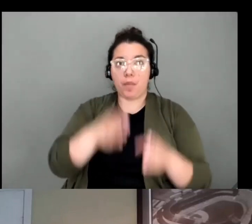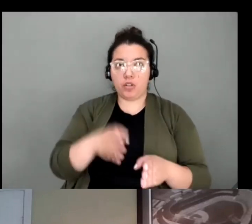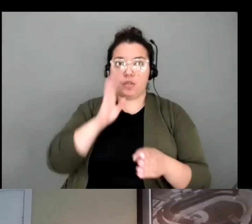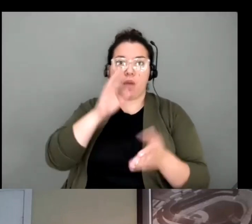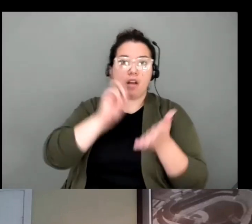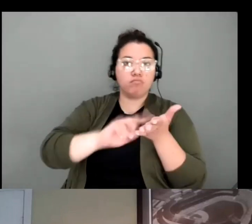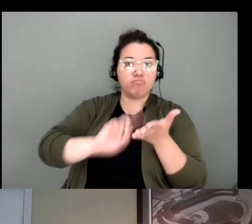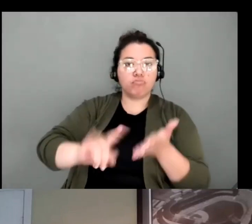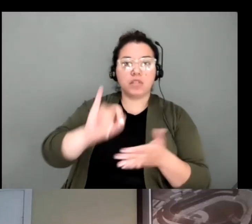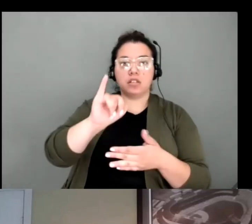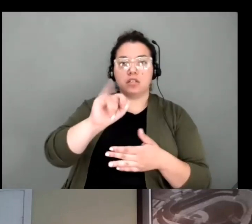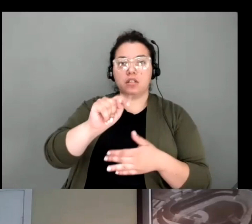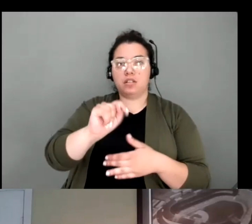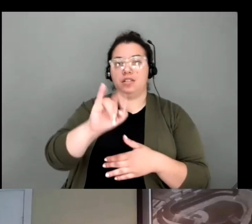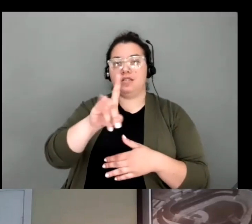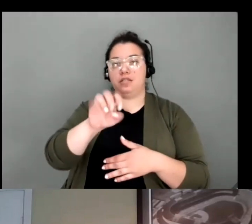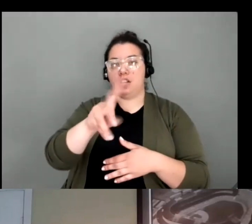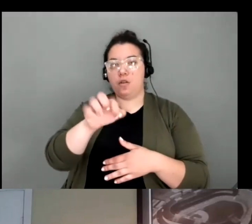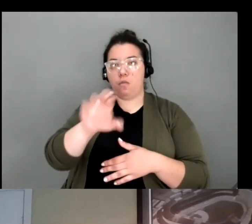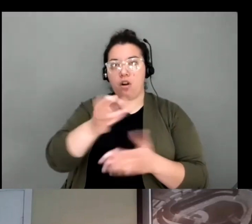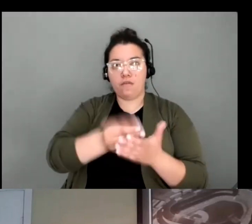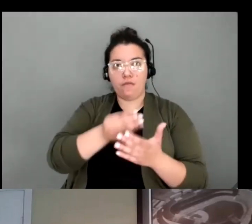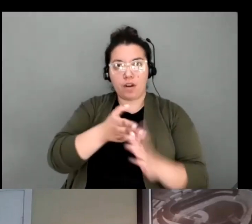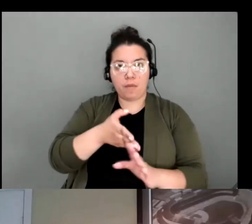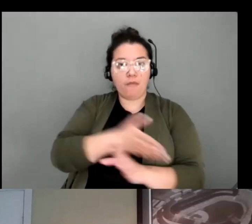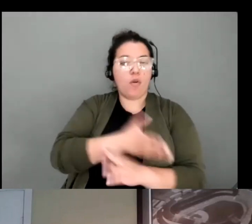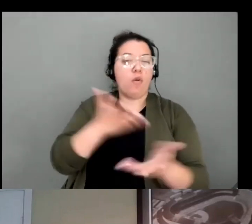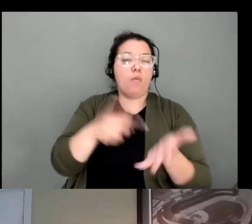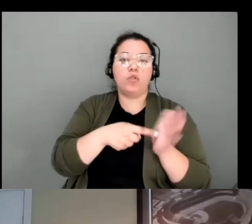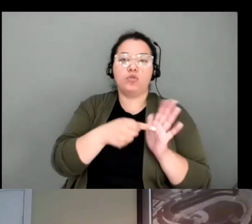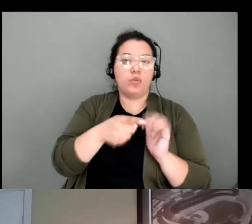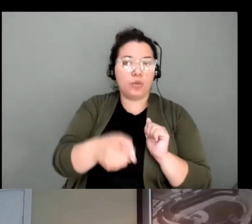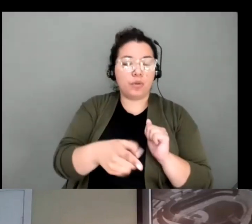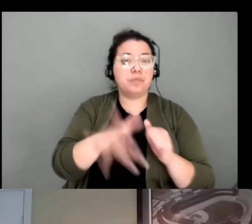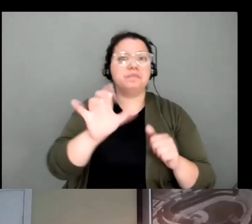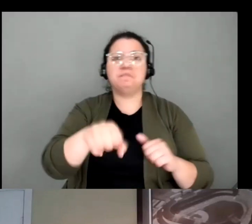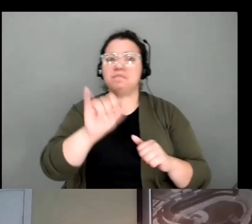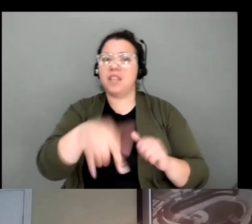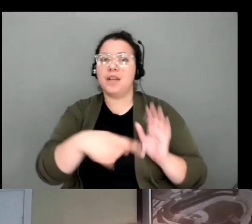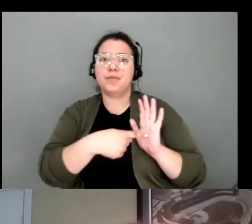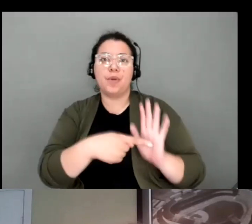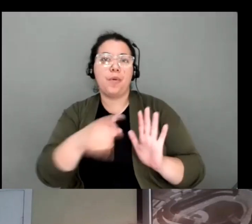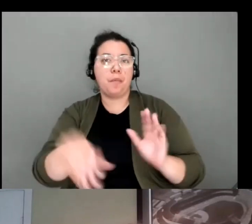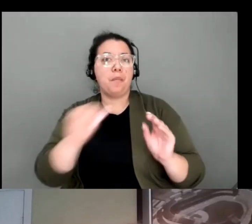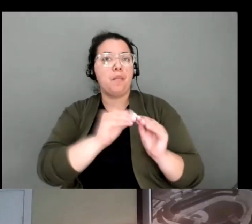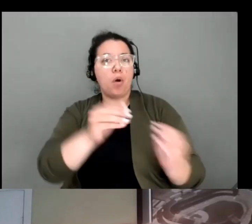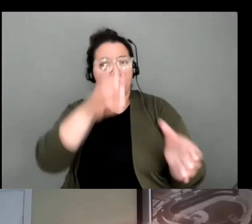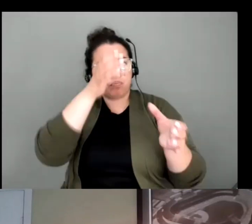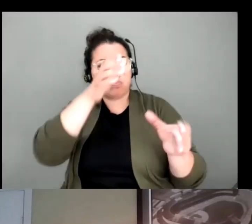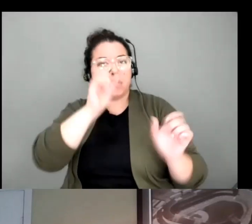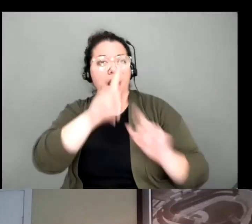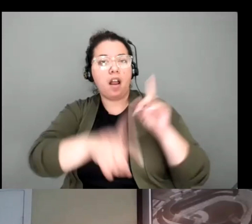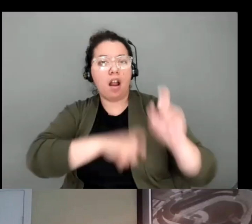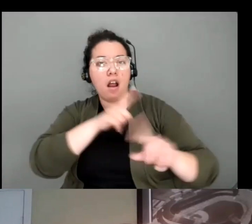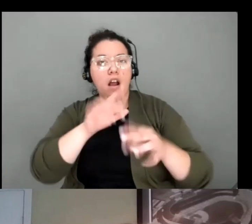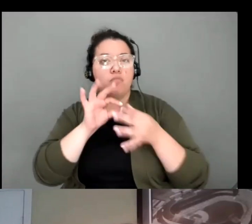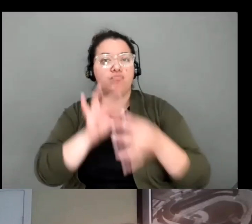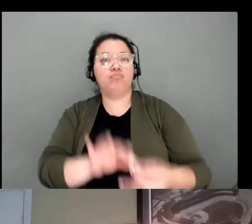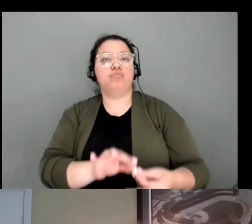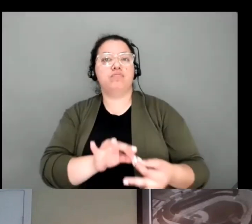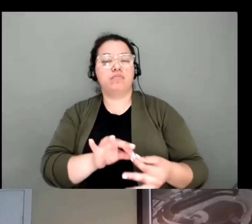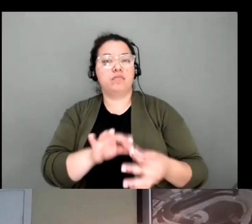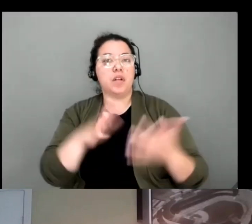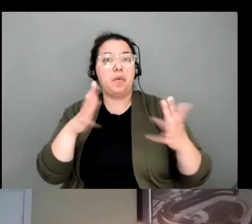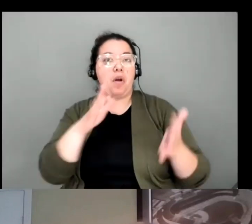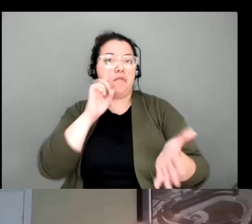I think it gives you one step ahead. You've done your work, you've done your research, and you go in more educated to ask questions about them, not